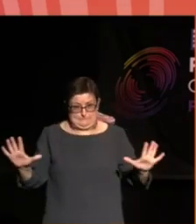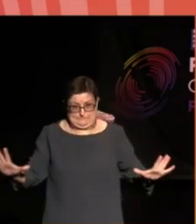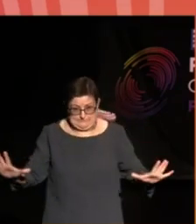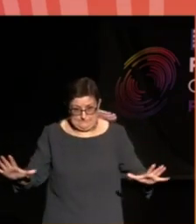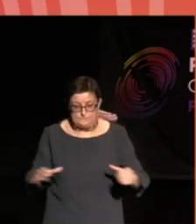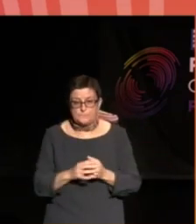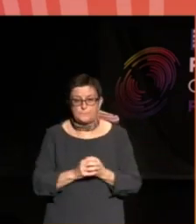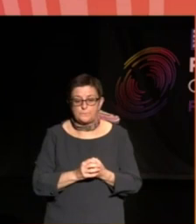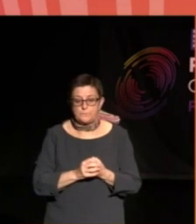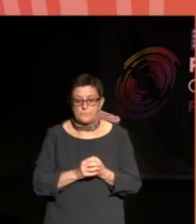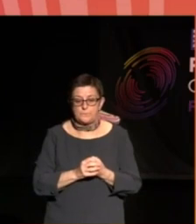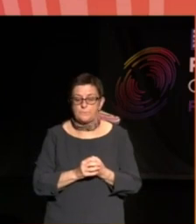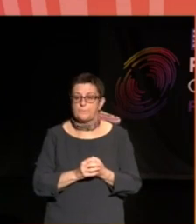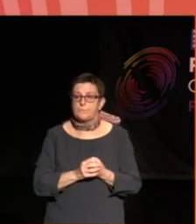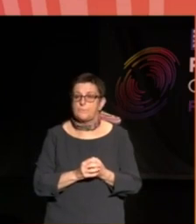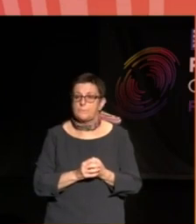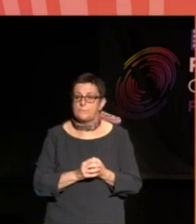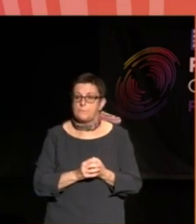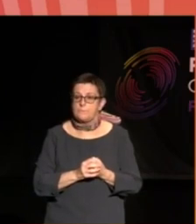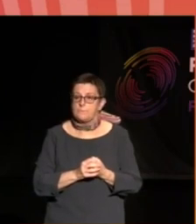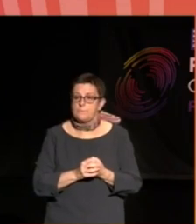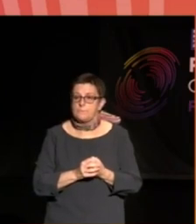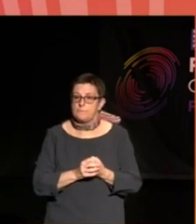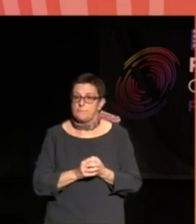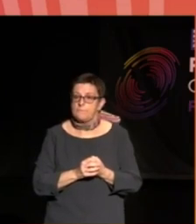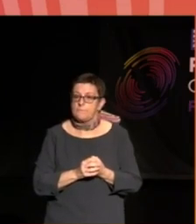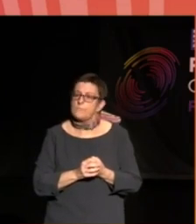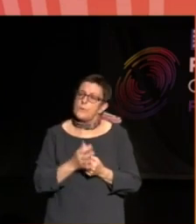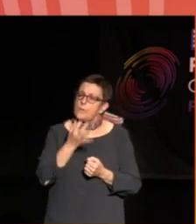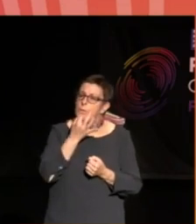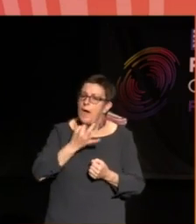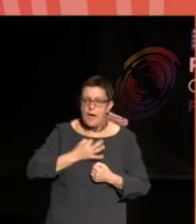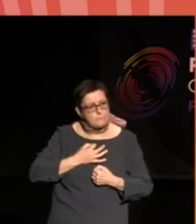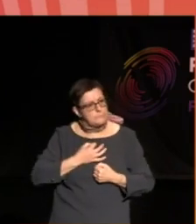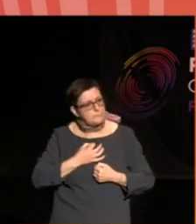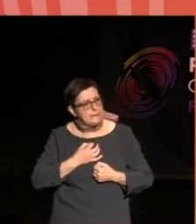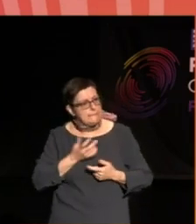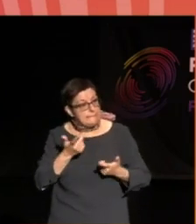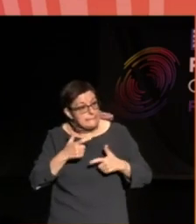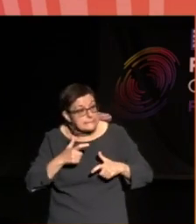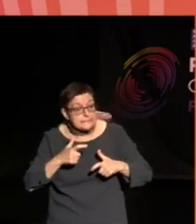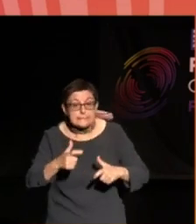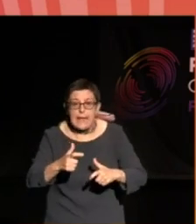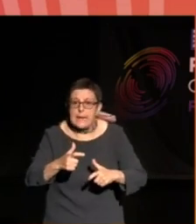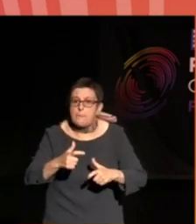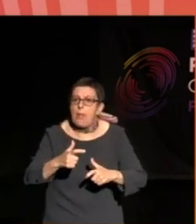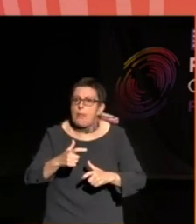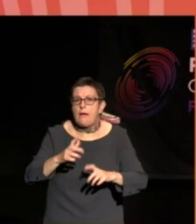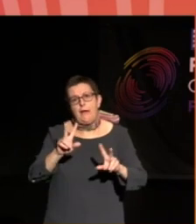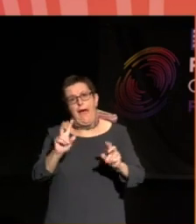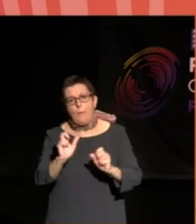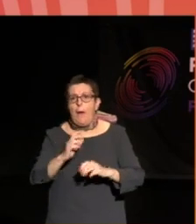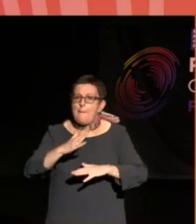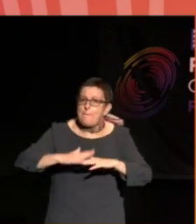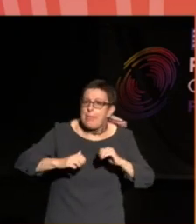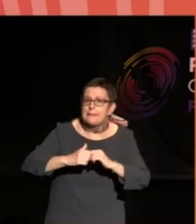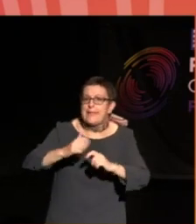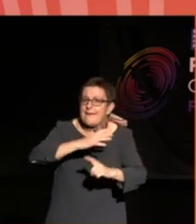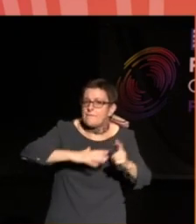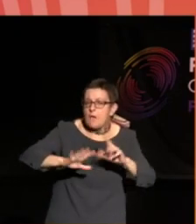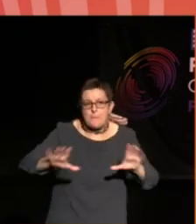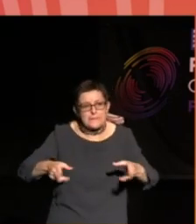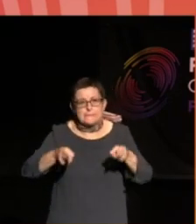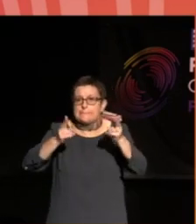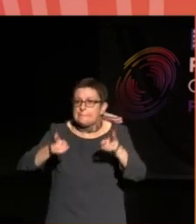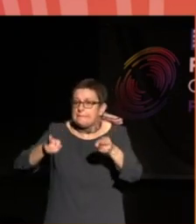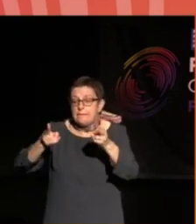about what are my feelings about the sustainability of the built environment and what part that might play. Well, I think, as probably everybody in the audience